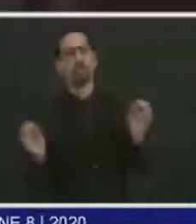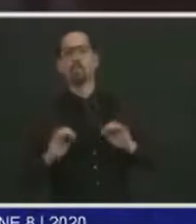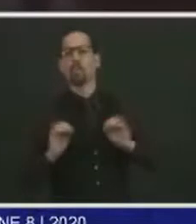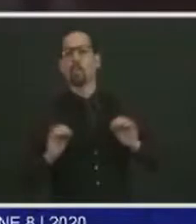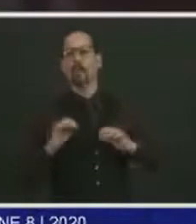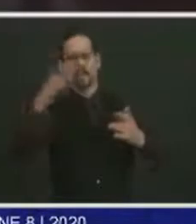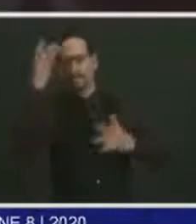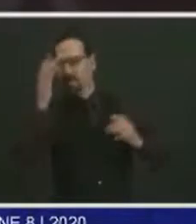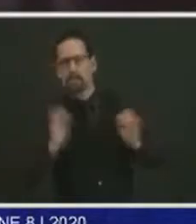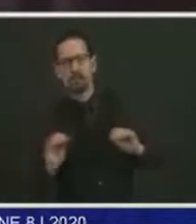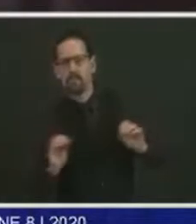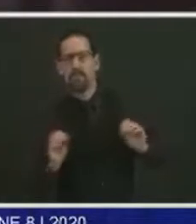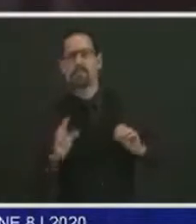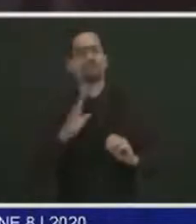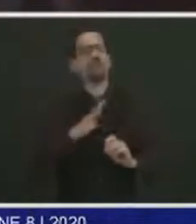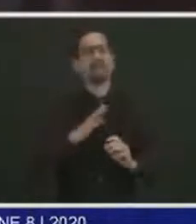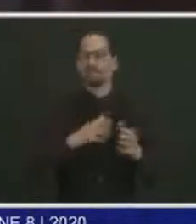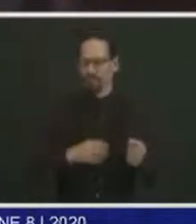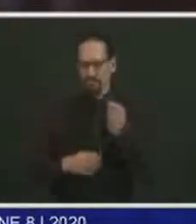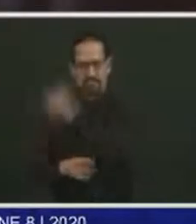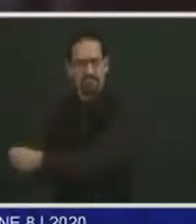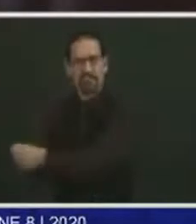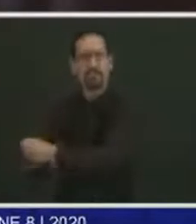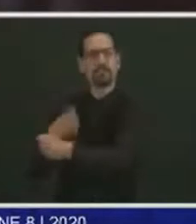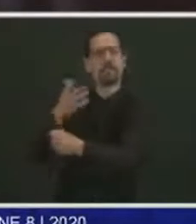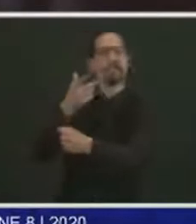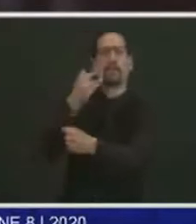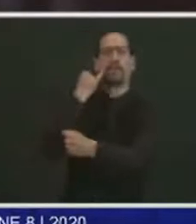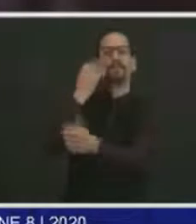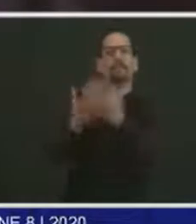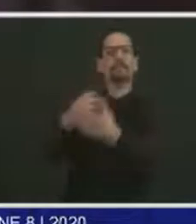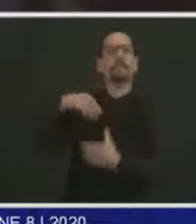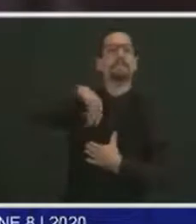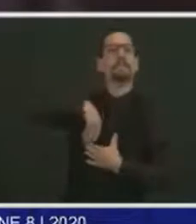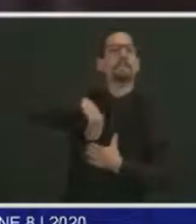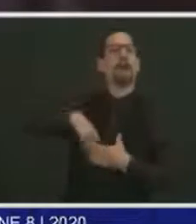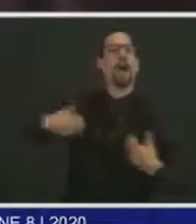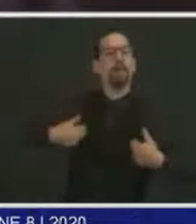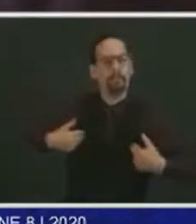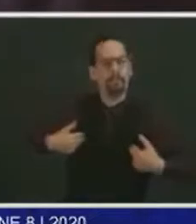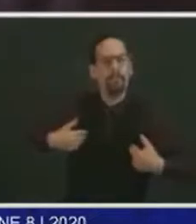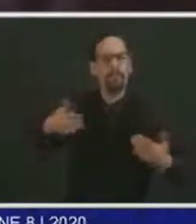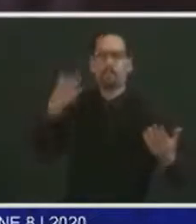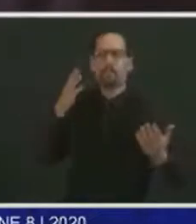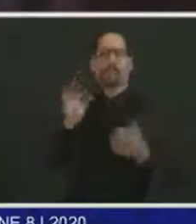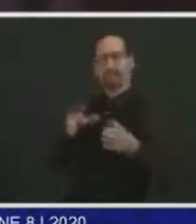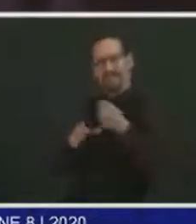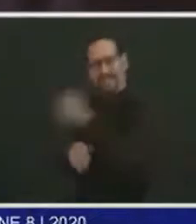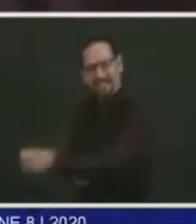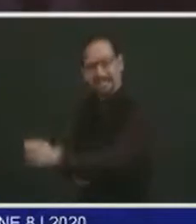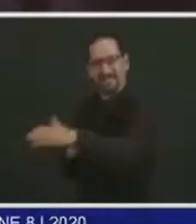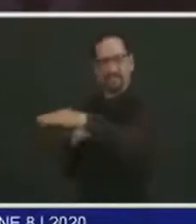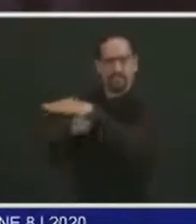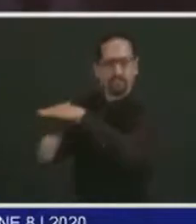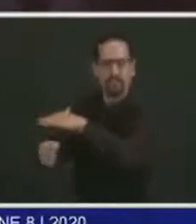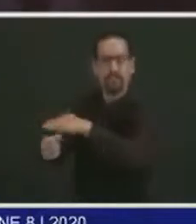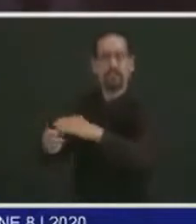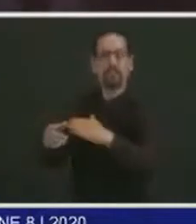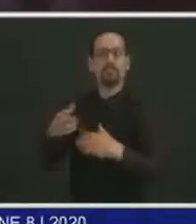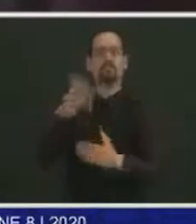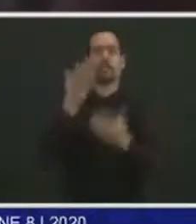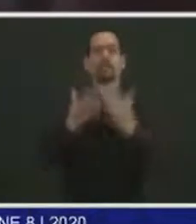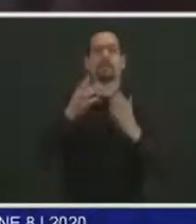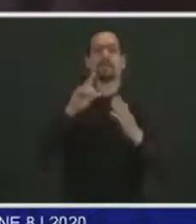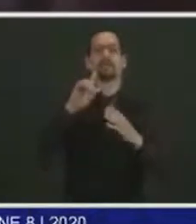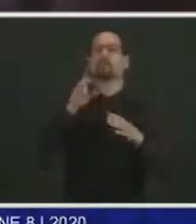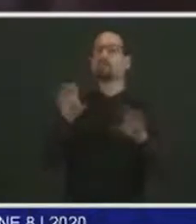spread. God forbid, if we have to close anything again, we'll close just a town, just a business, just an industry.